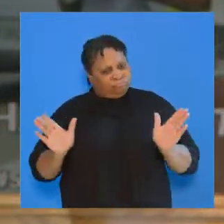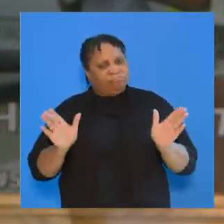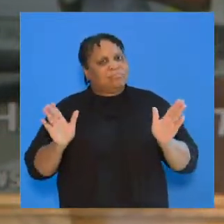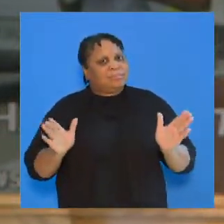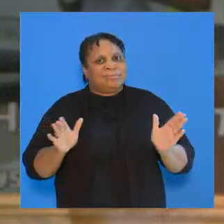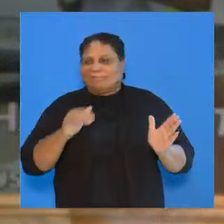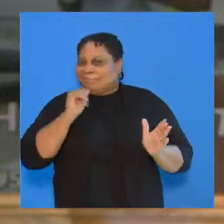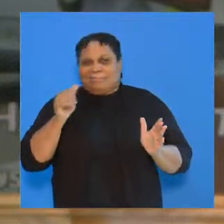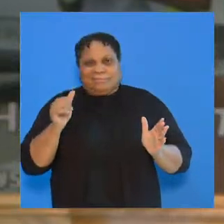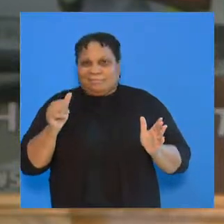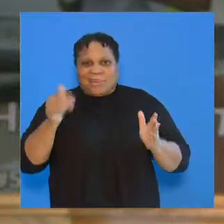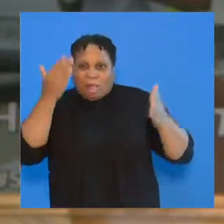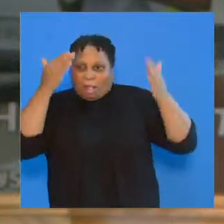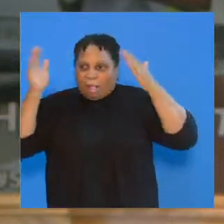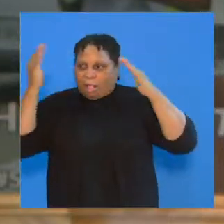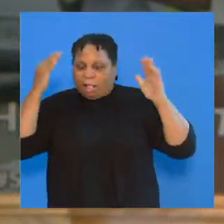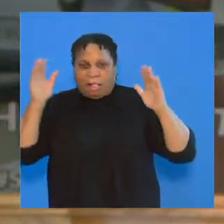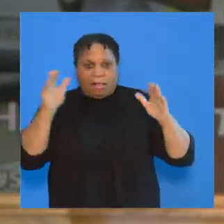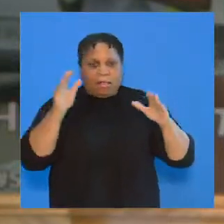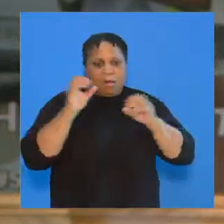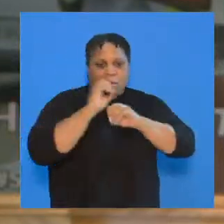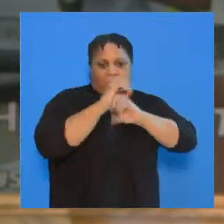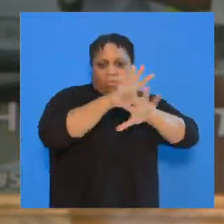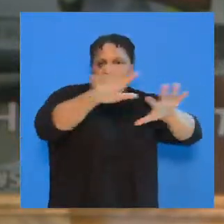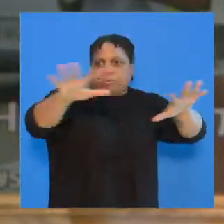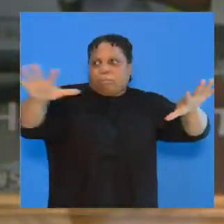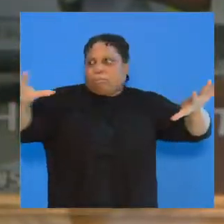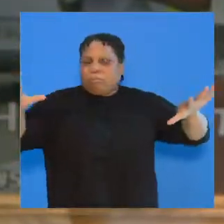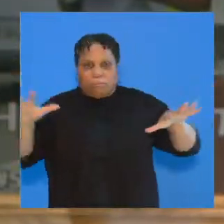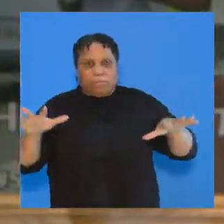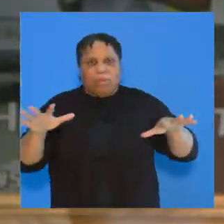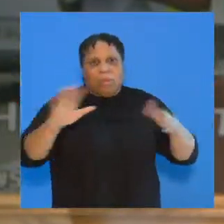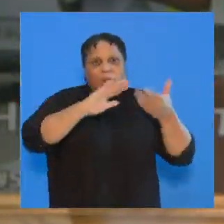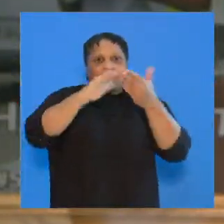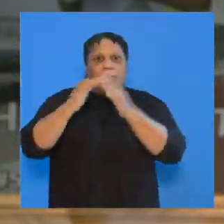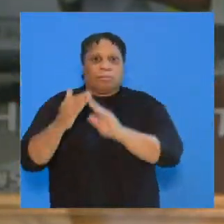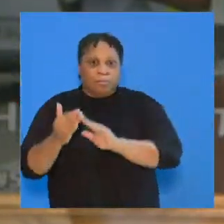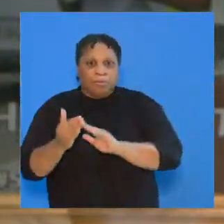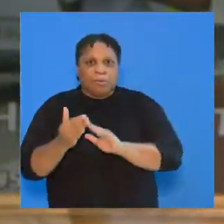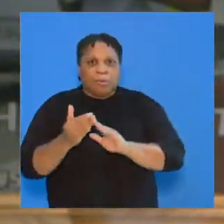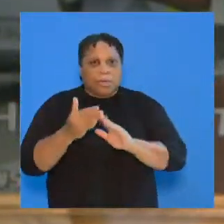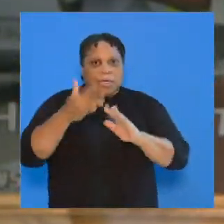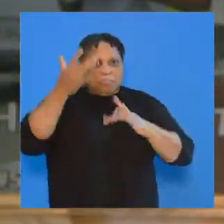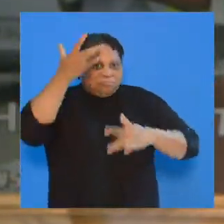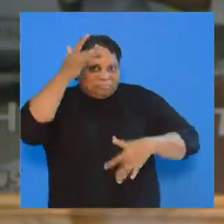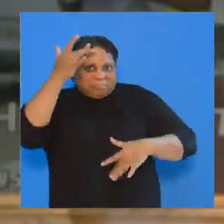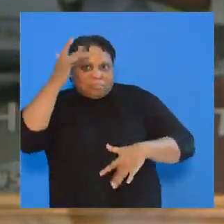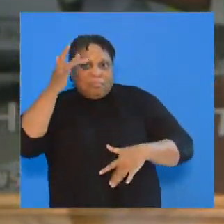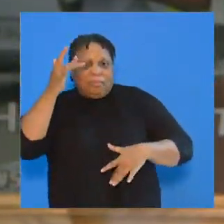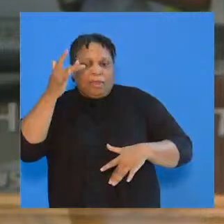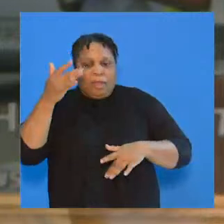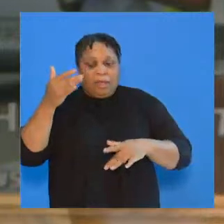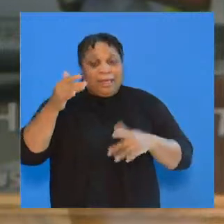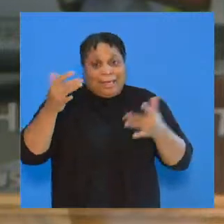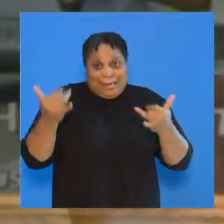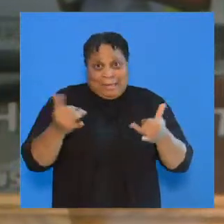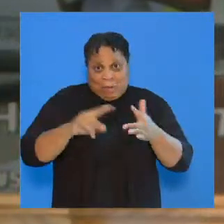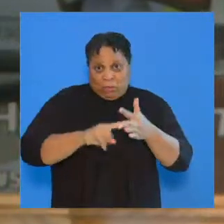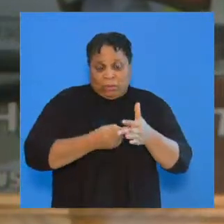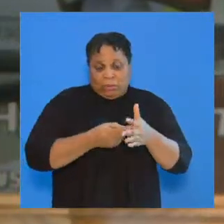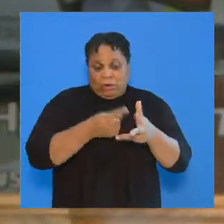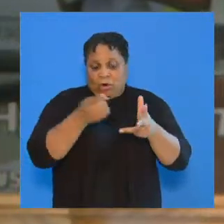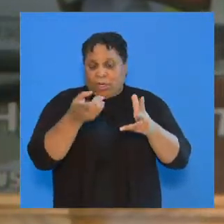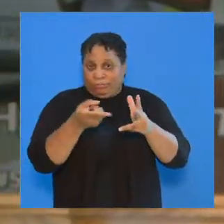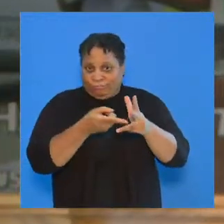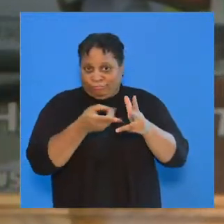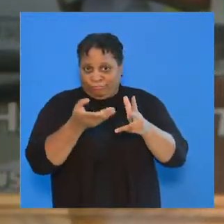have persons unknowingly spreading COVID within our community. As we enter the new phases of reopening